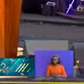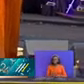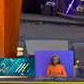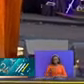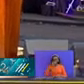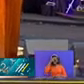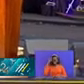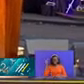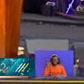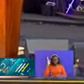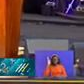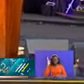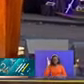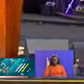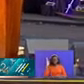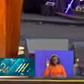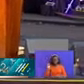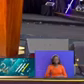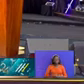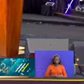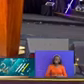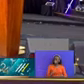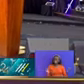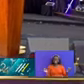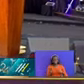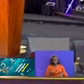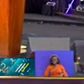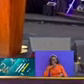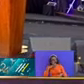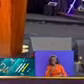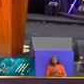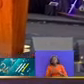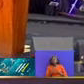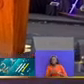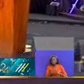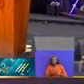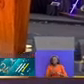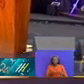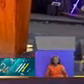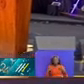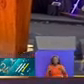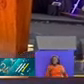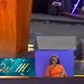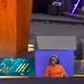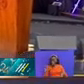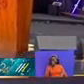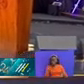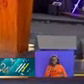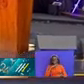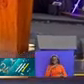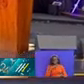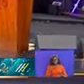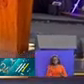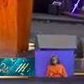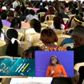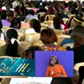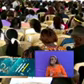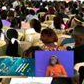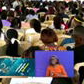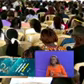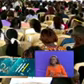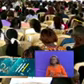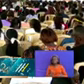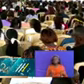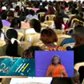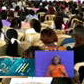because God is eternal but man lives in the frame of time and so if man misses